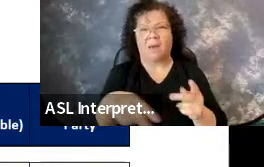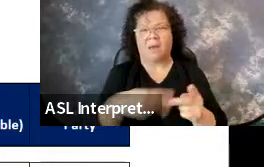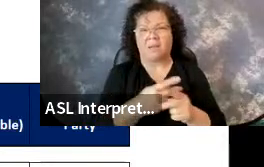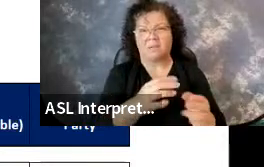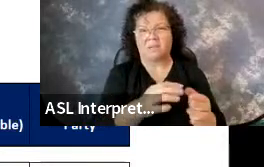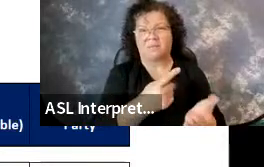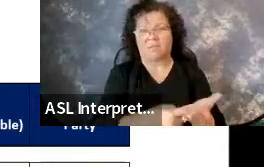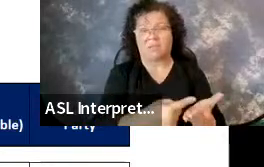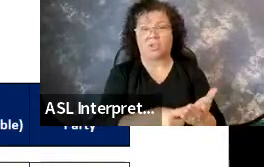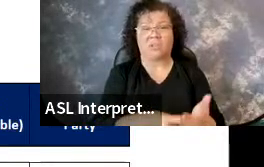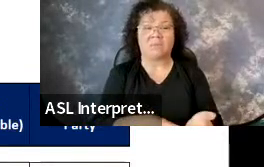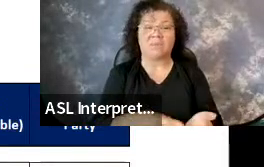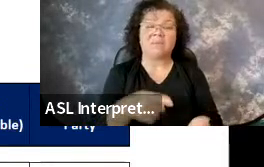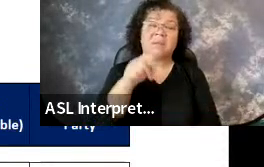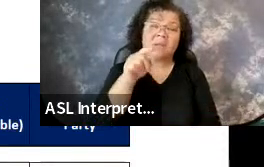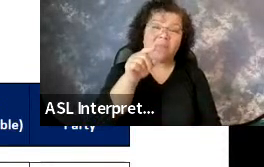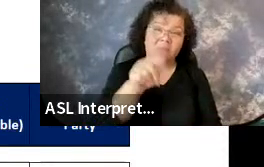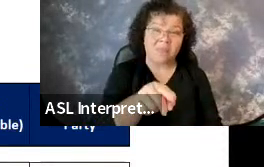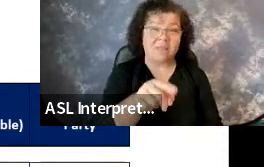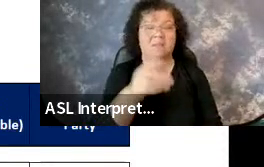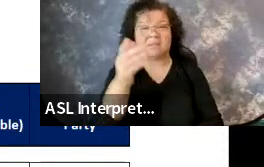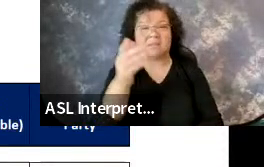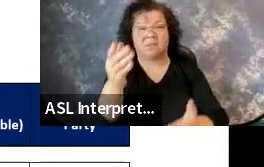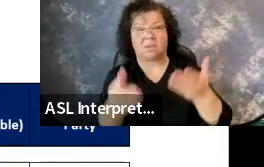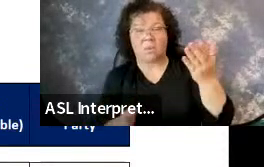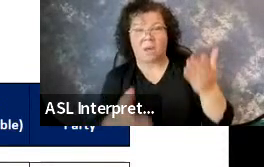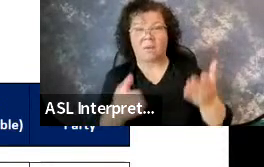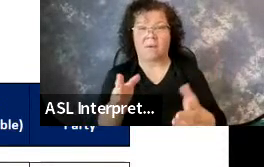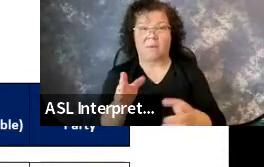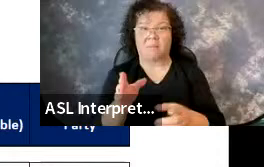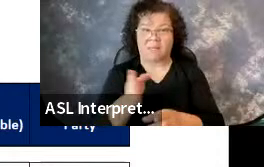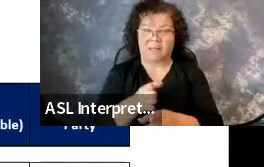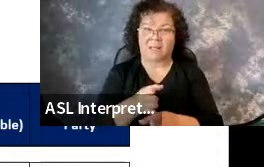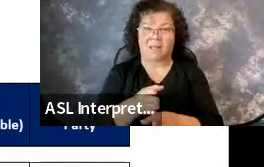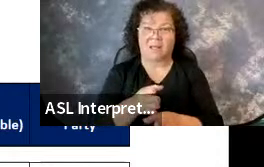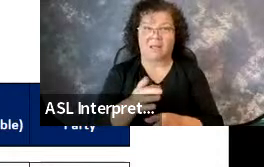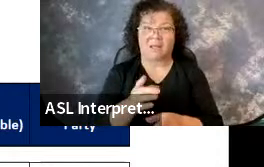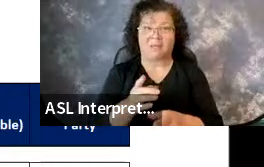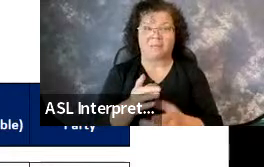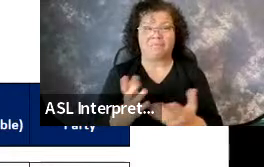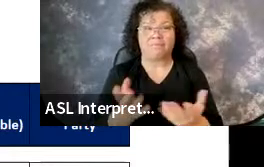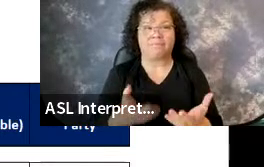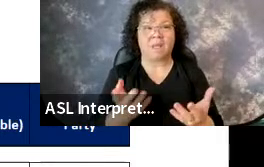know, this is probably the area where people are most